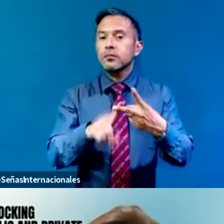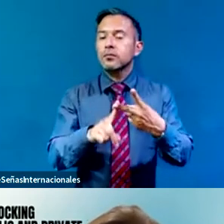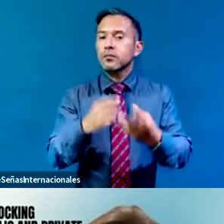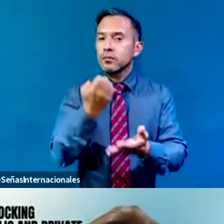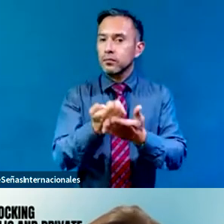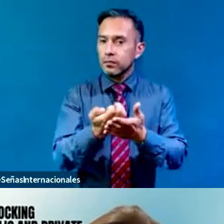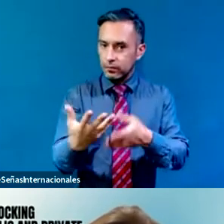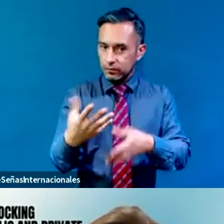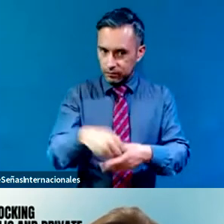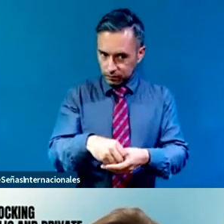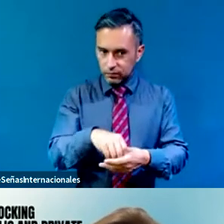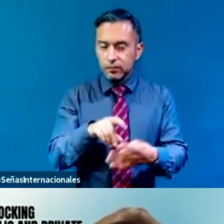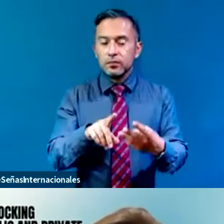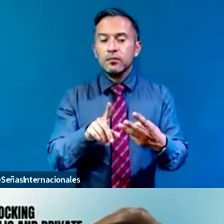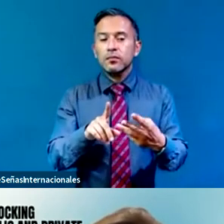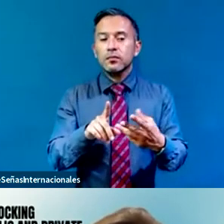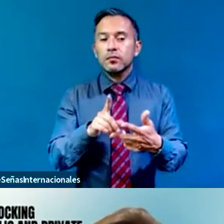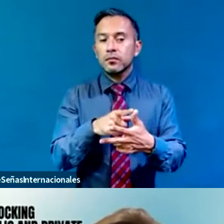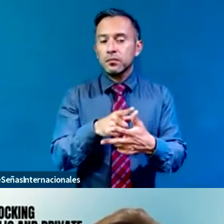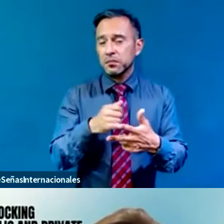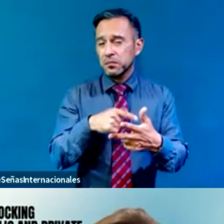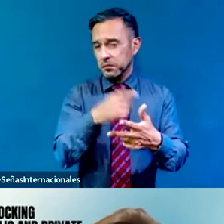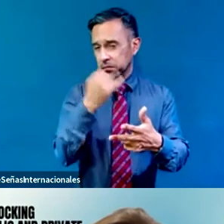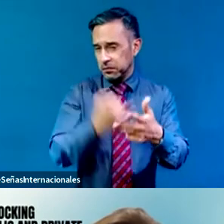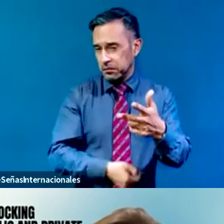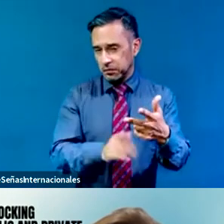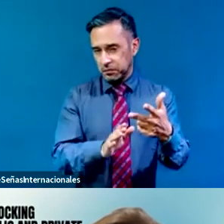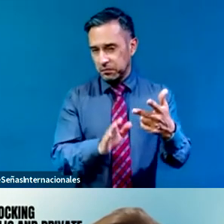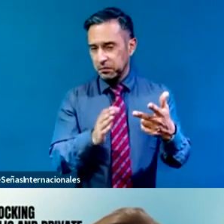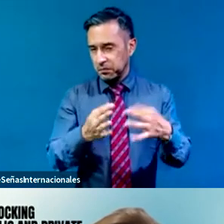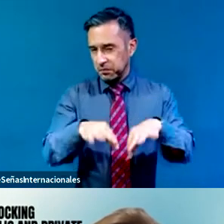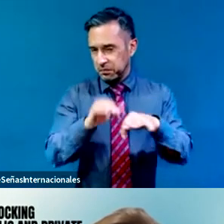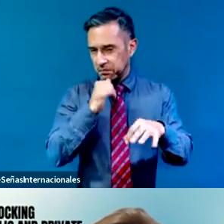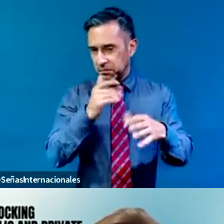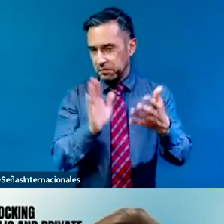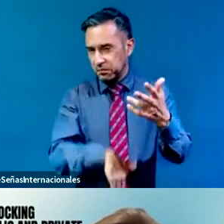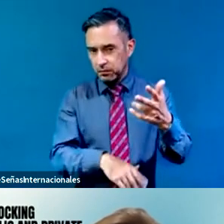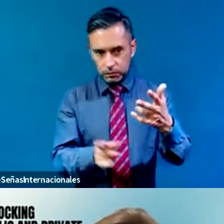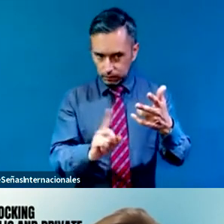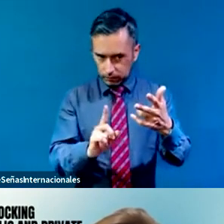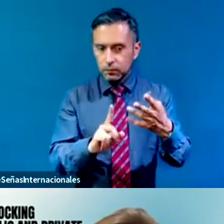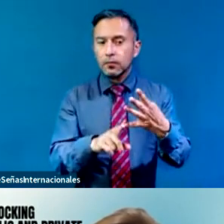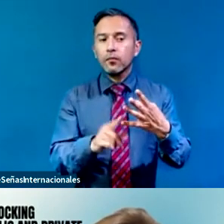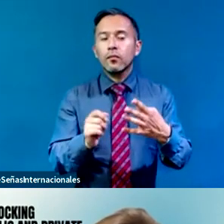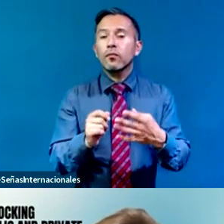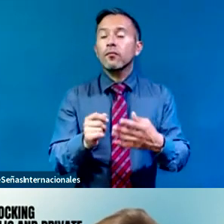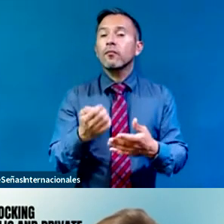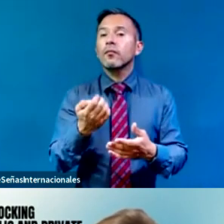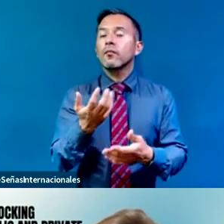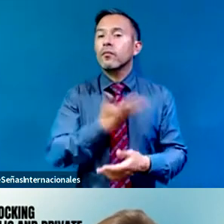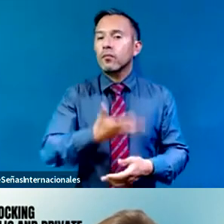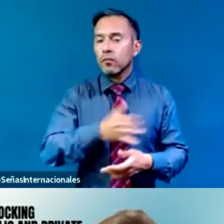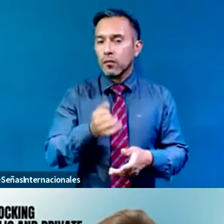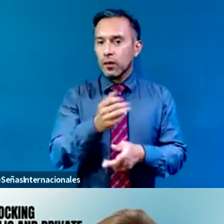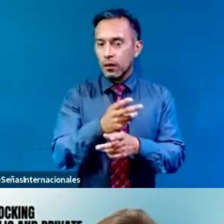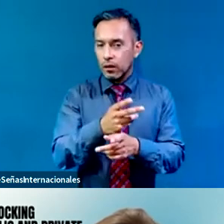not least, by decent work and productive resources. So thank you very much for that. It's just a snapshot of where we are